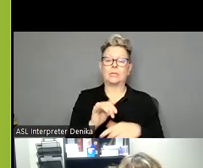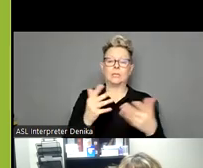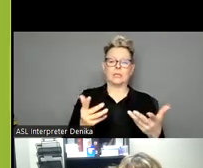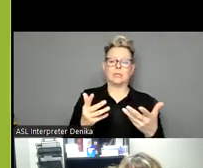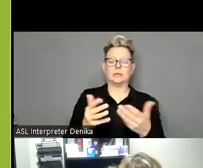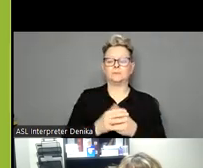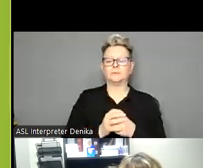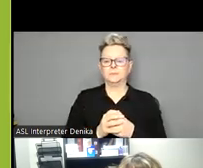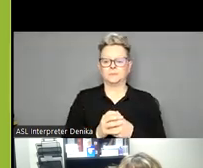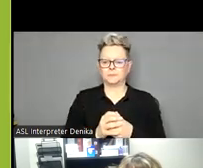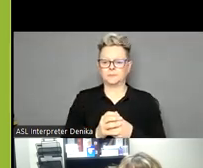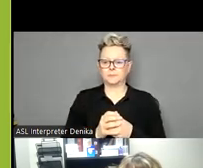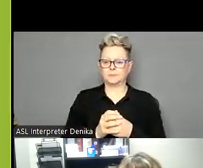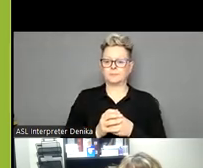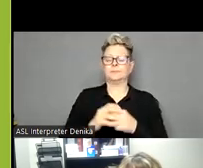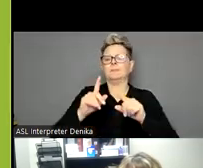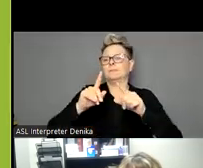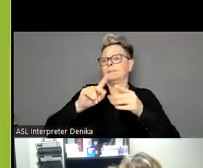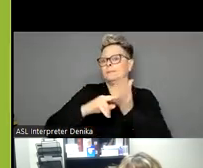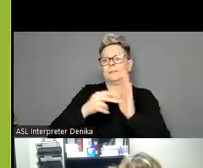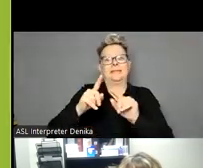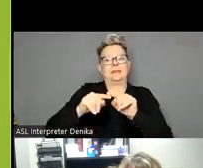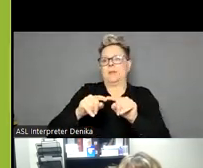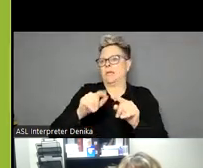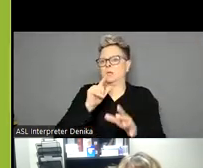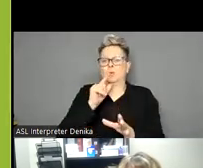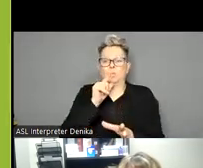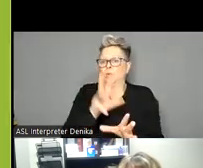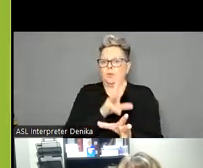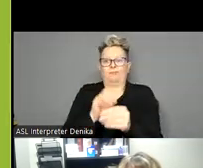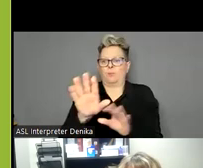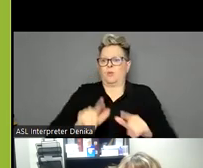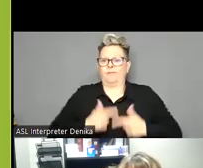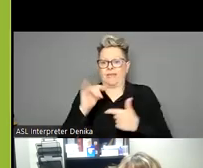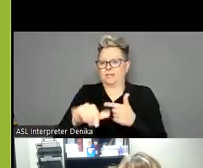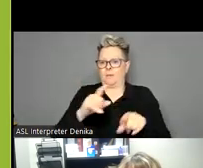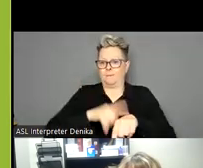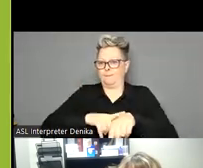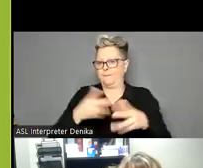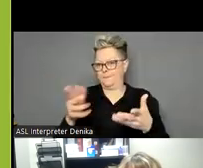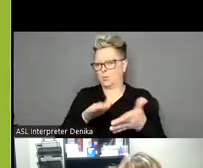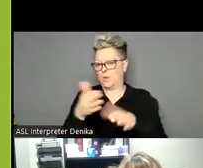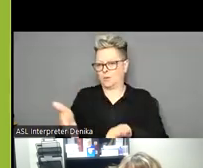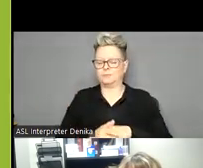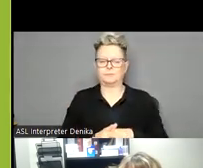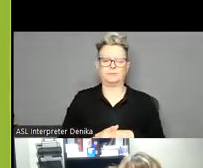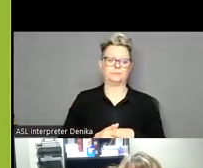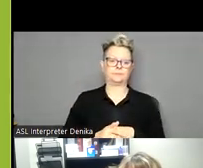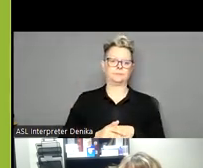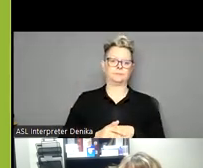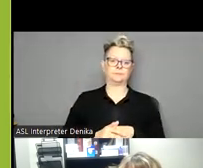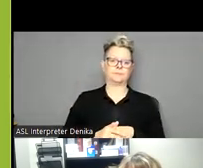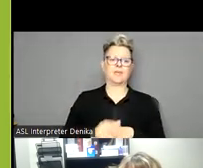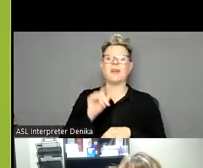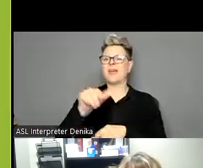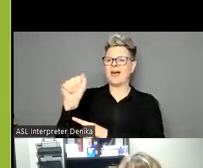relatives, depending on who is in your life at the time of your death. So now, of course, the Intestate Succession